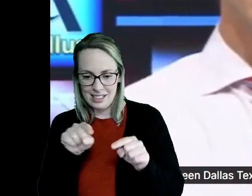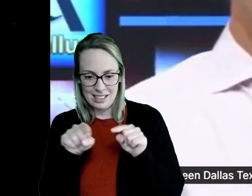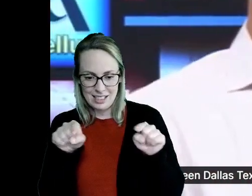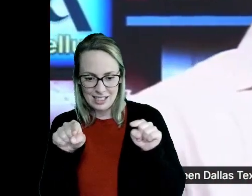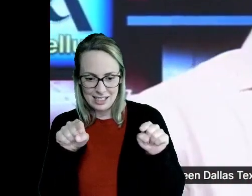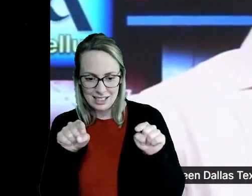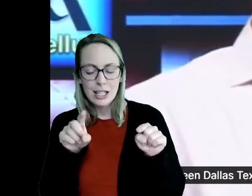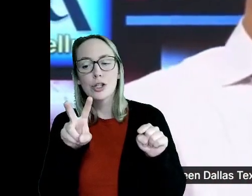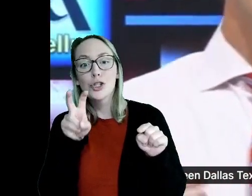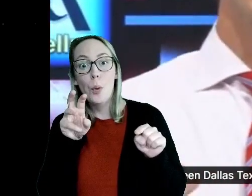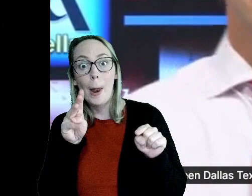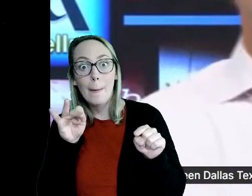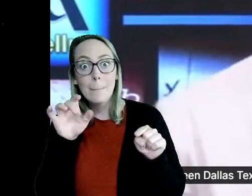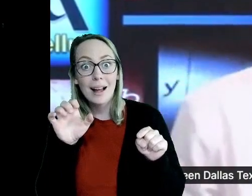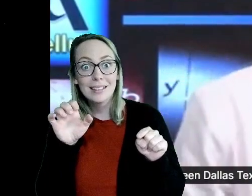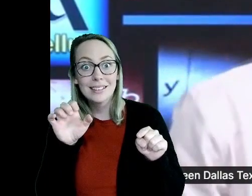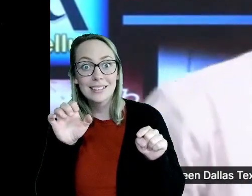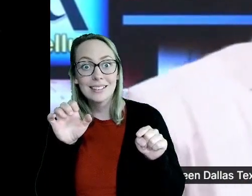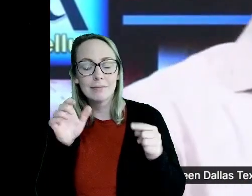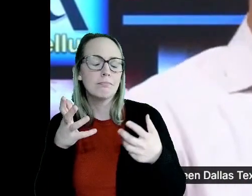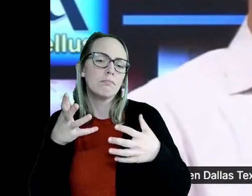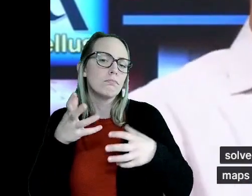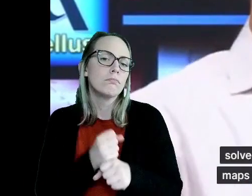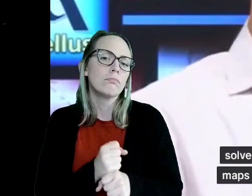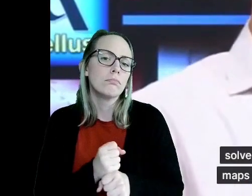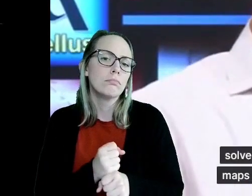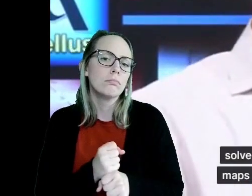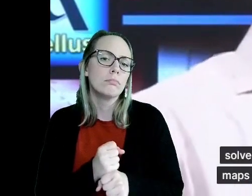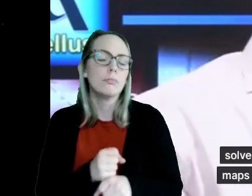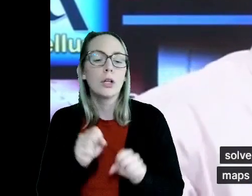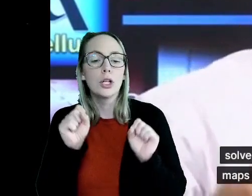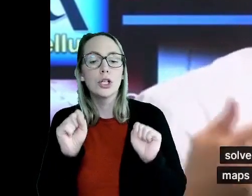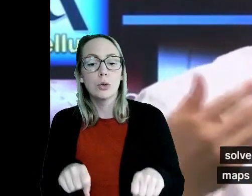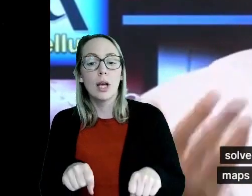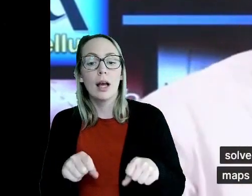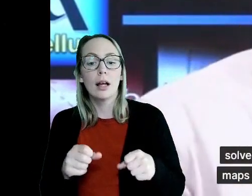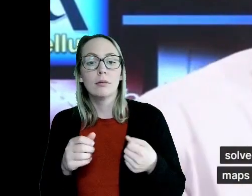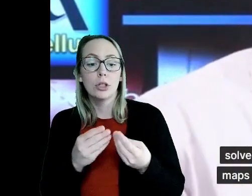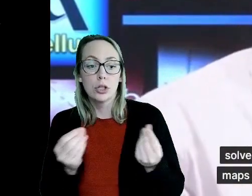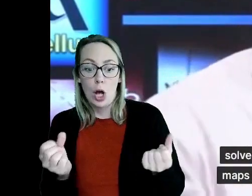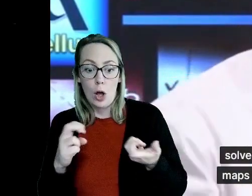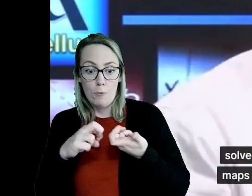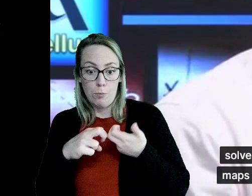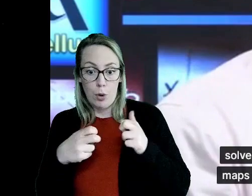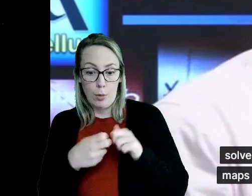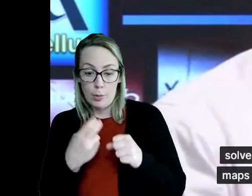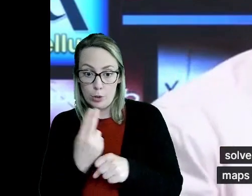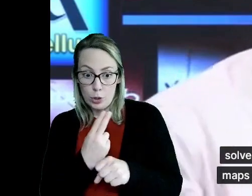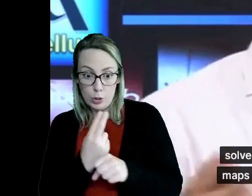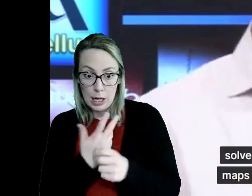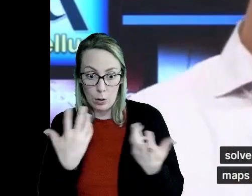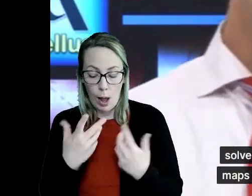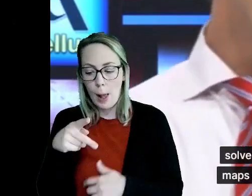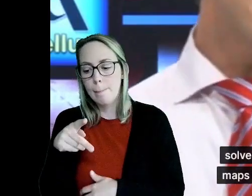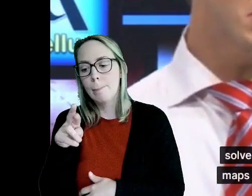200 miles. To summarize, you can solve problems using proportions with maps.